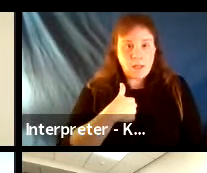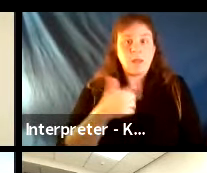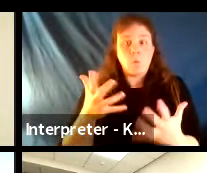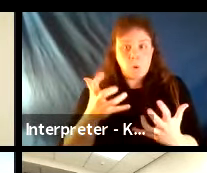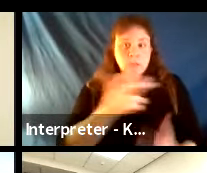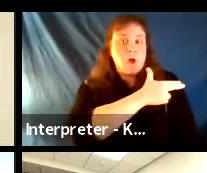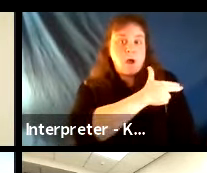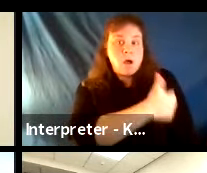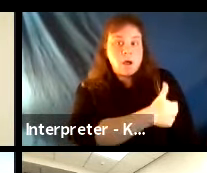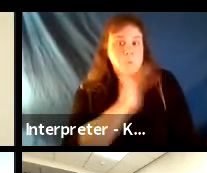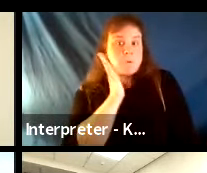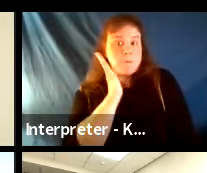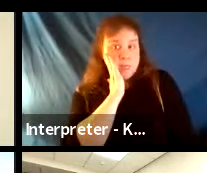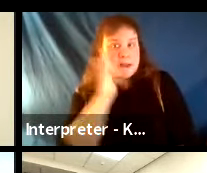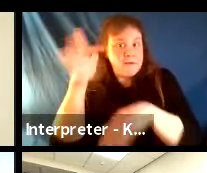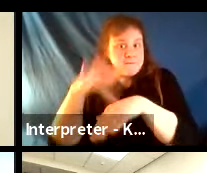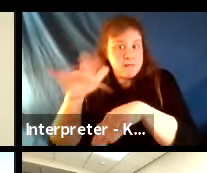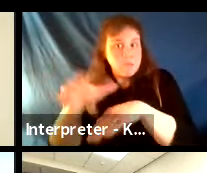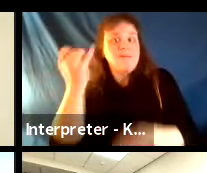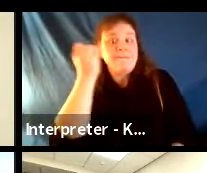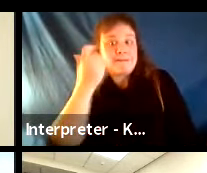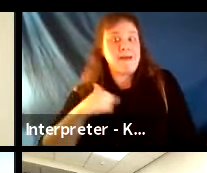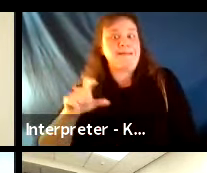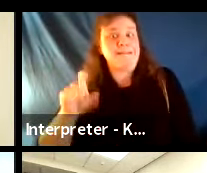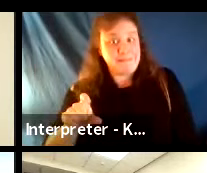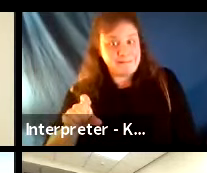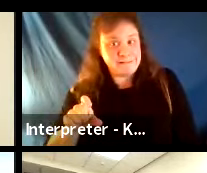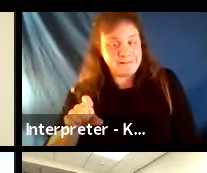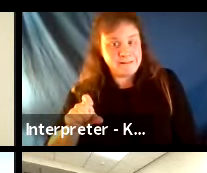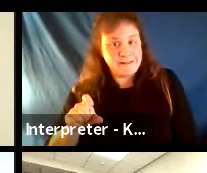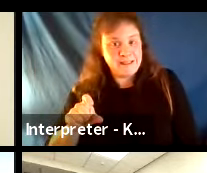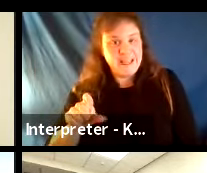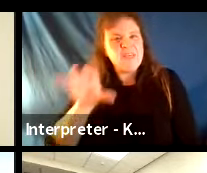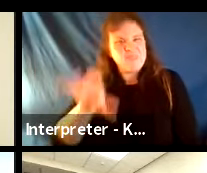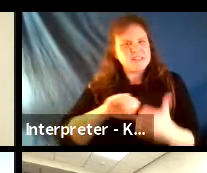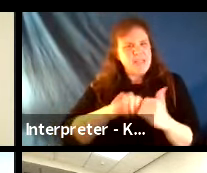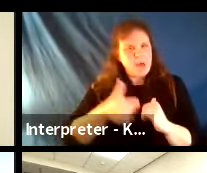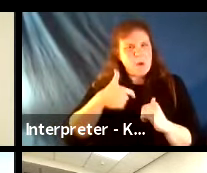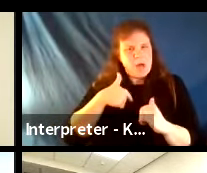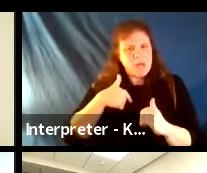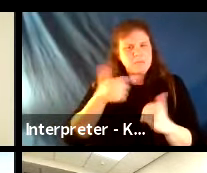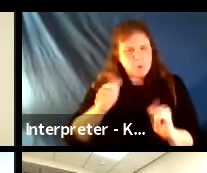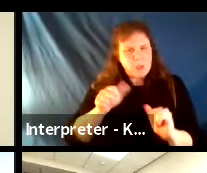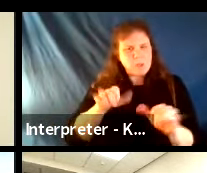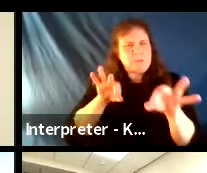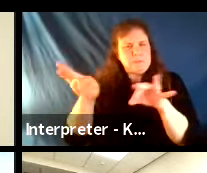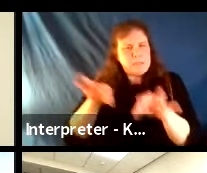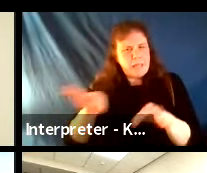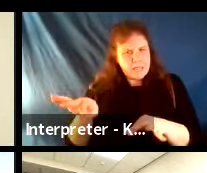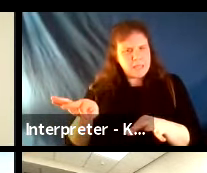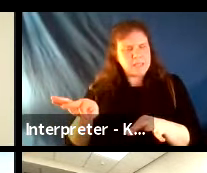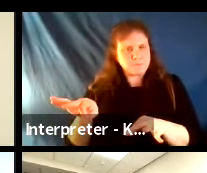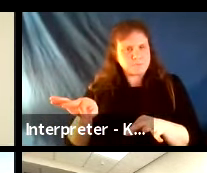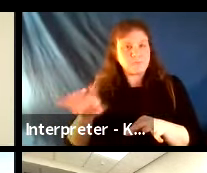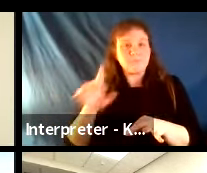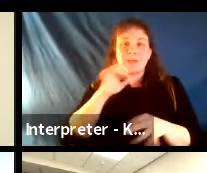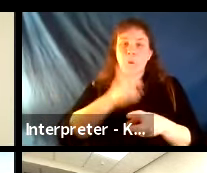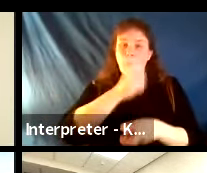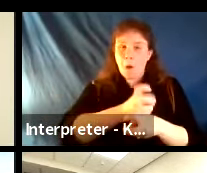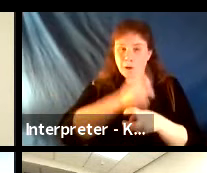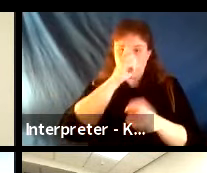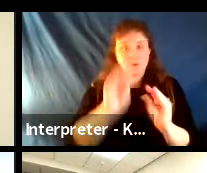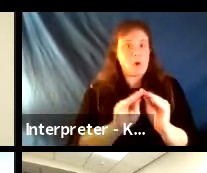one, right? That is the way that I think that it's hard, because